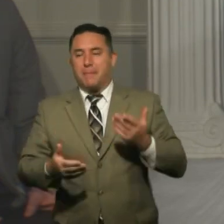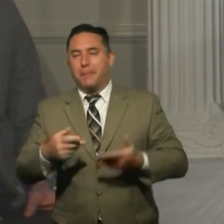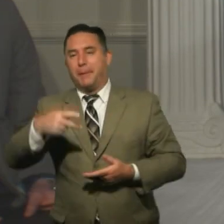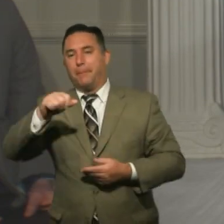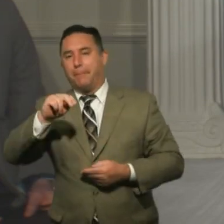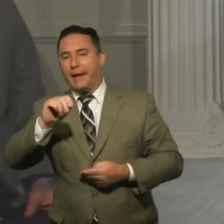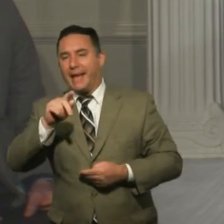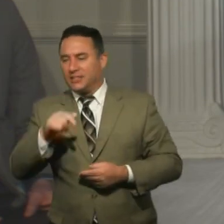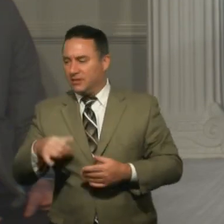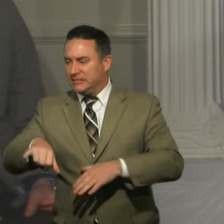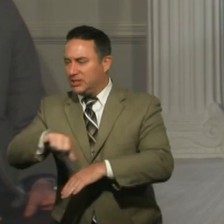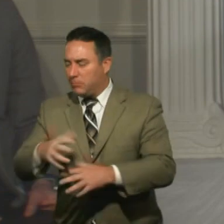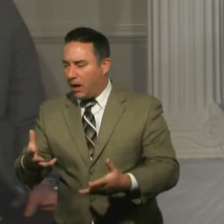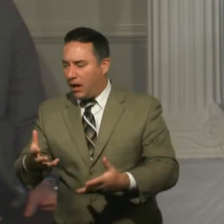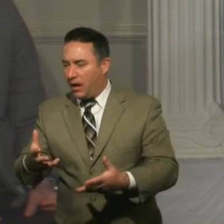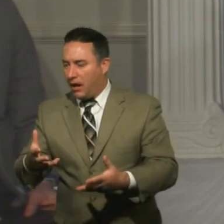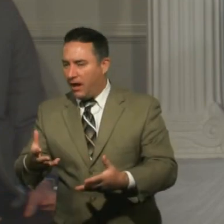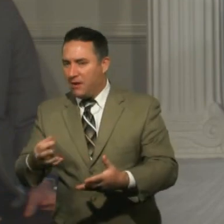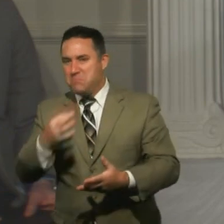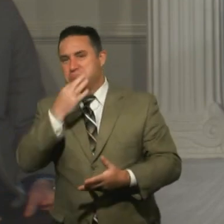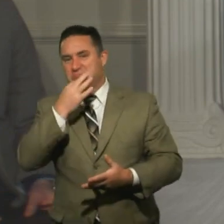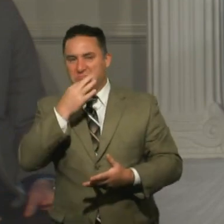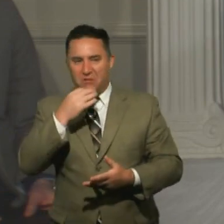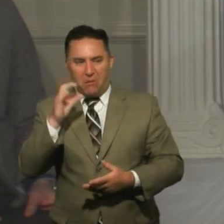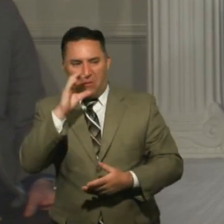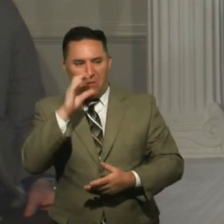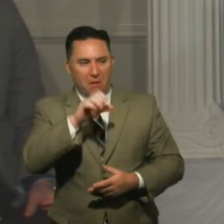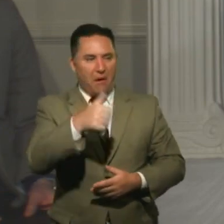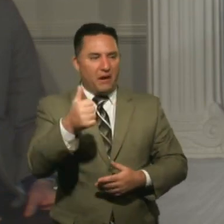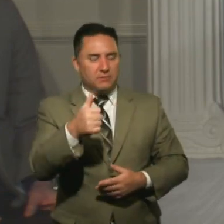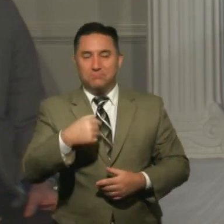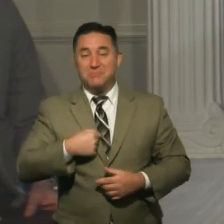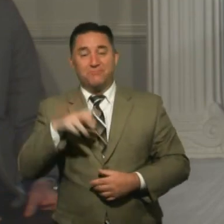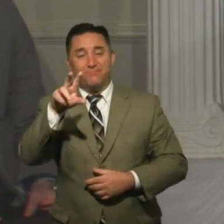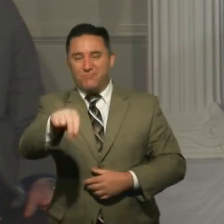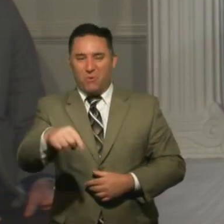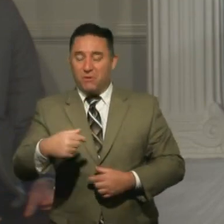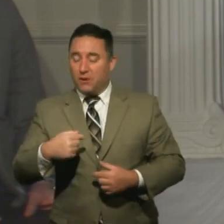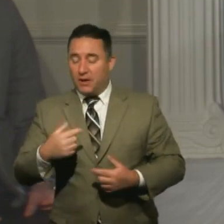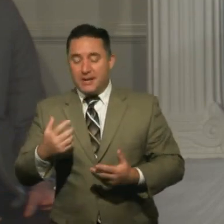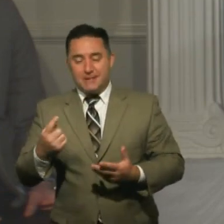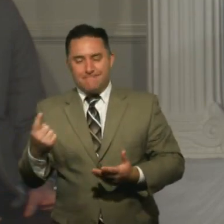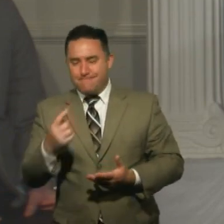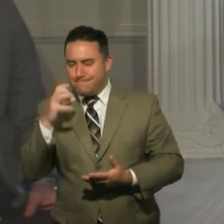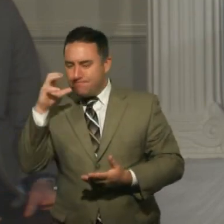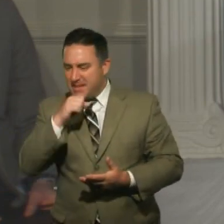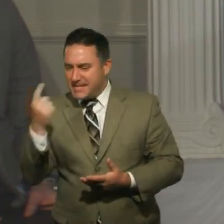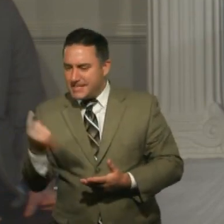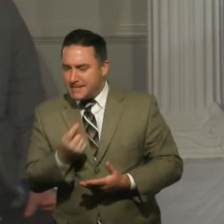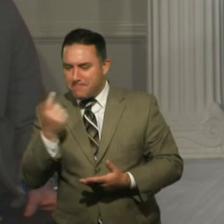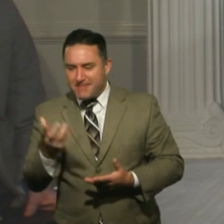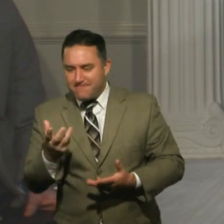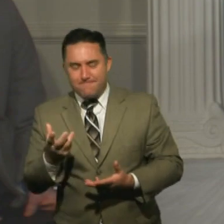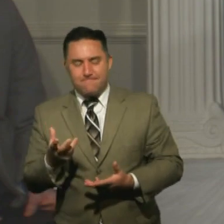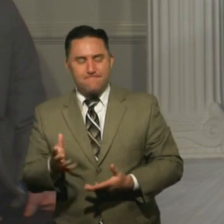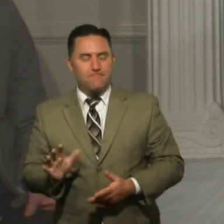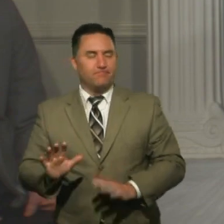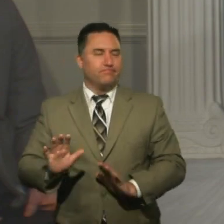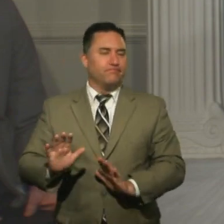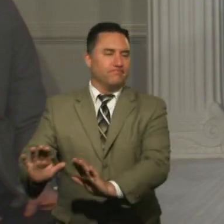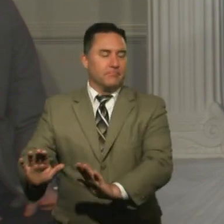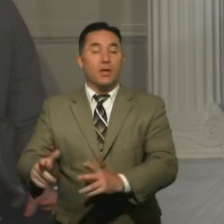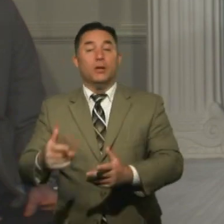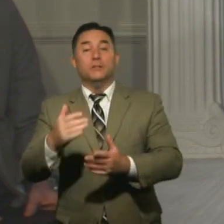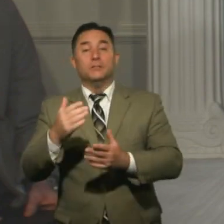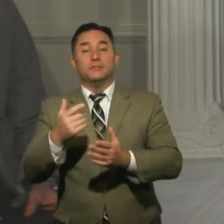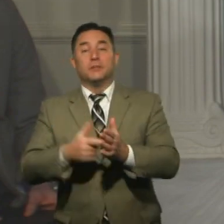pancakes and there's no syrup. Some of you are brave enough to just find something else, not me. Something is missing. Sometimes you go through your whole